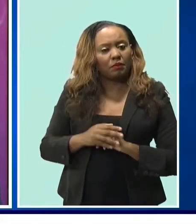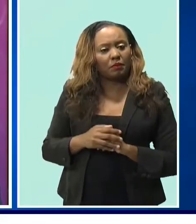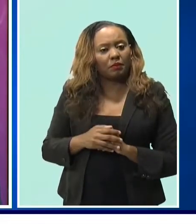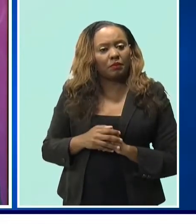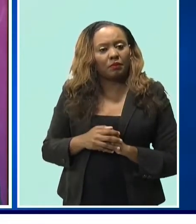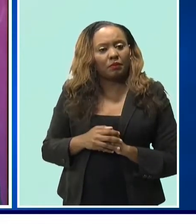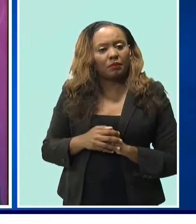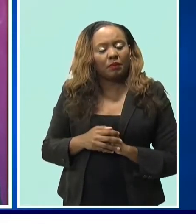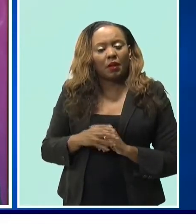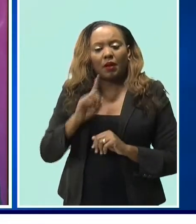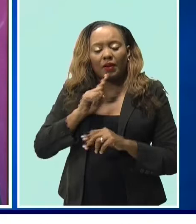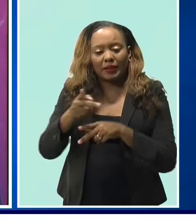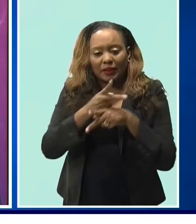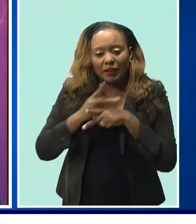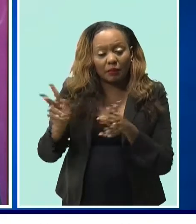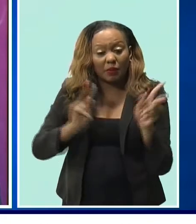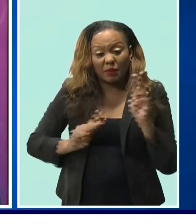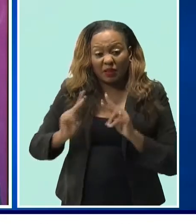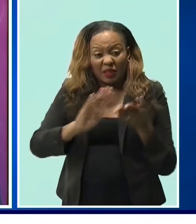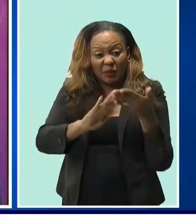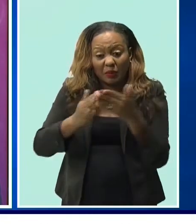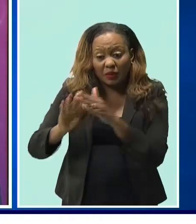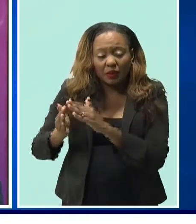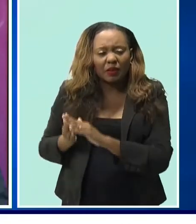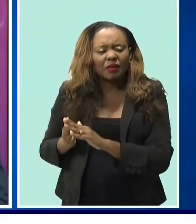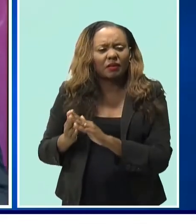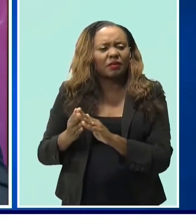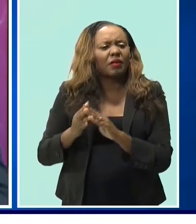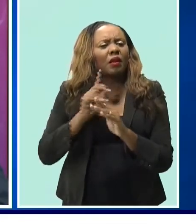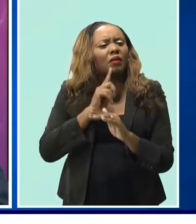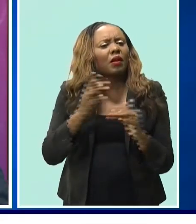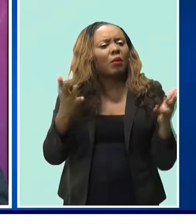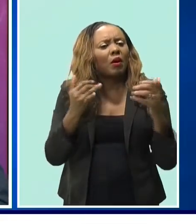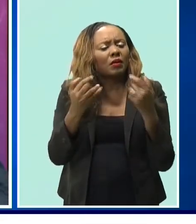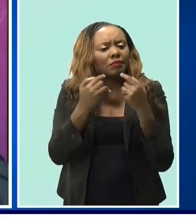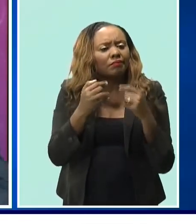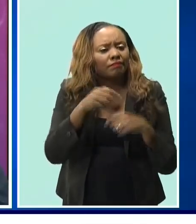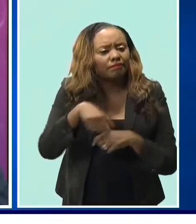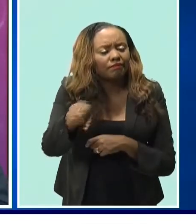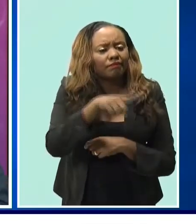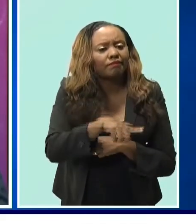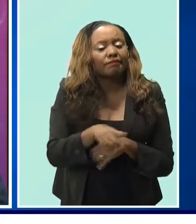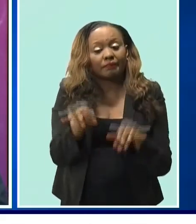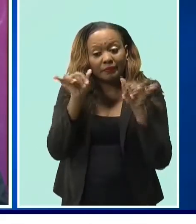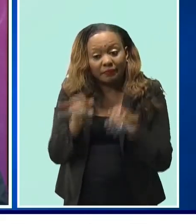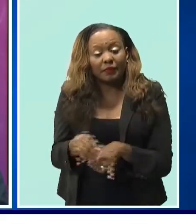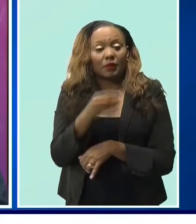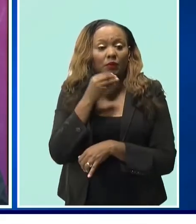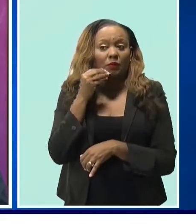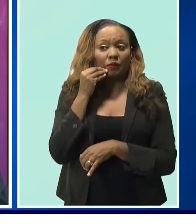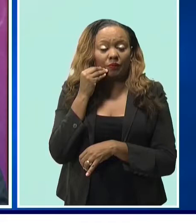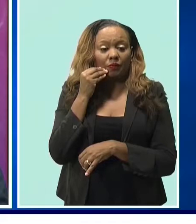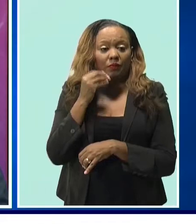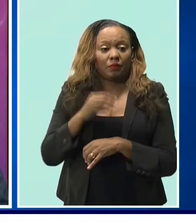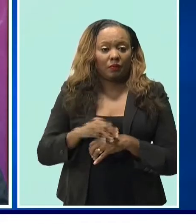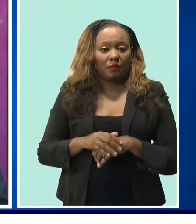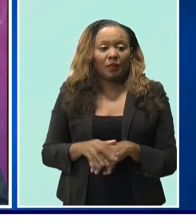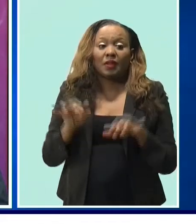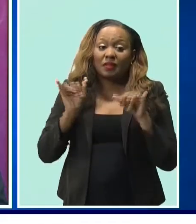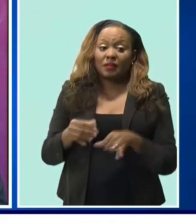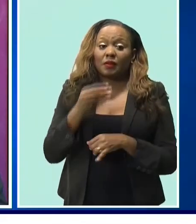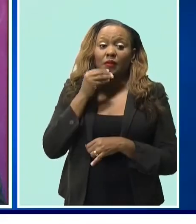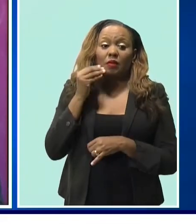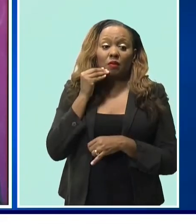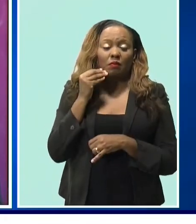the community. And I challenge every Barbadian as we go through this outbreak to stay at home, stay in, as is requested by